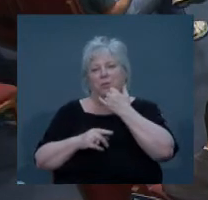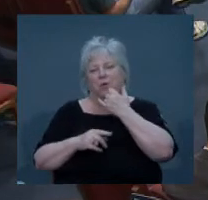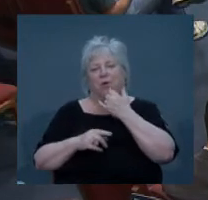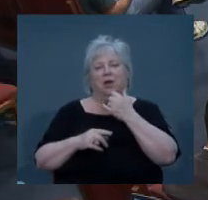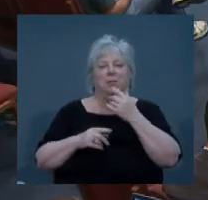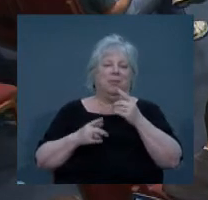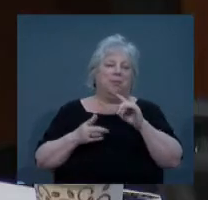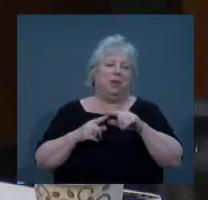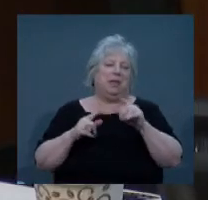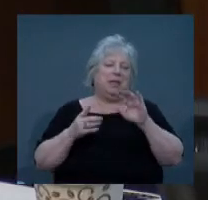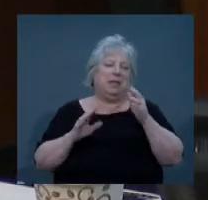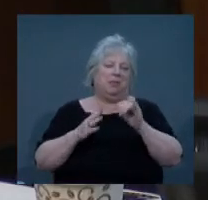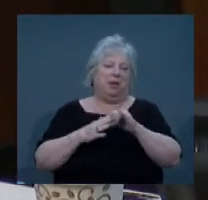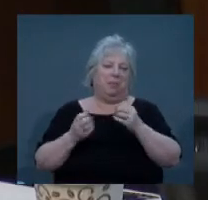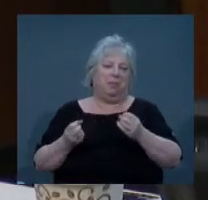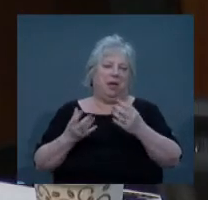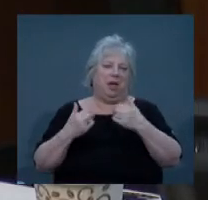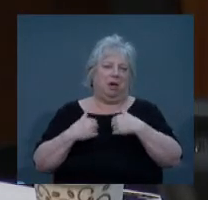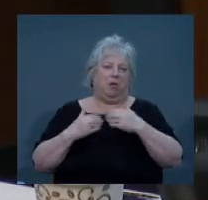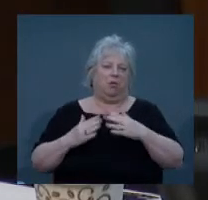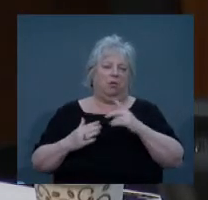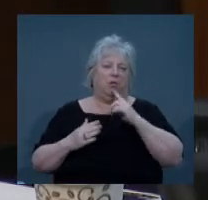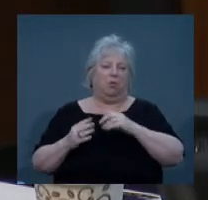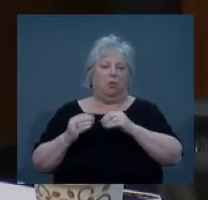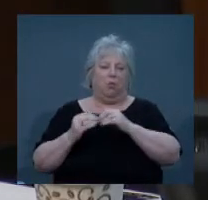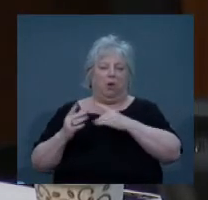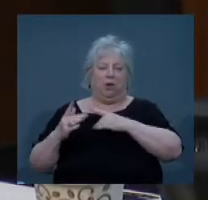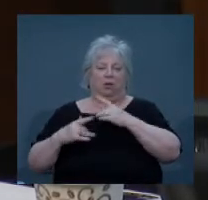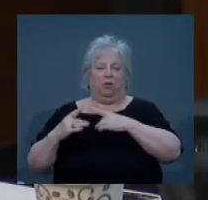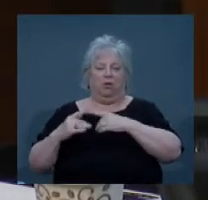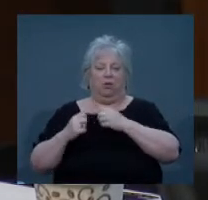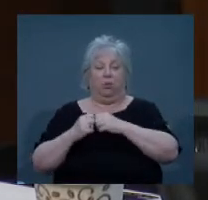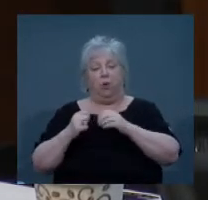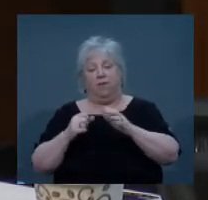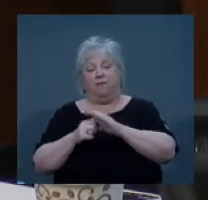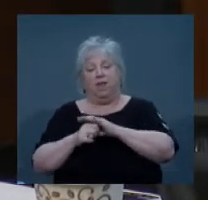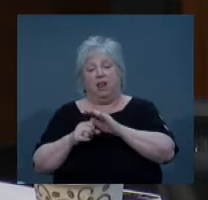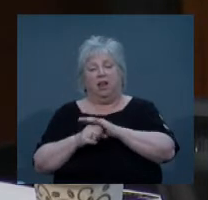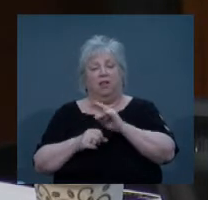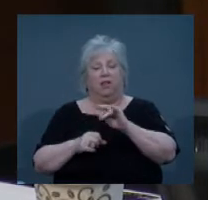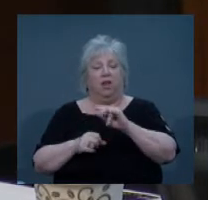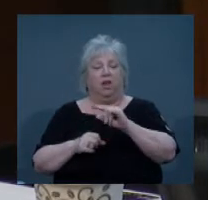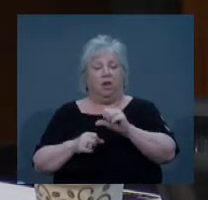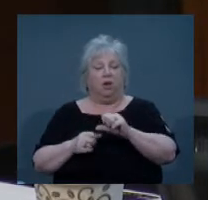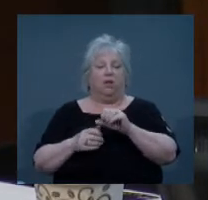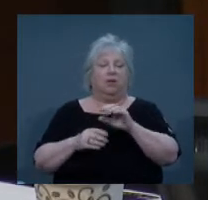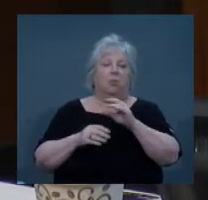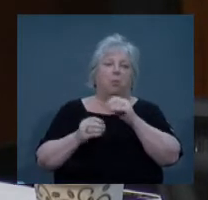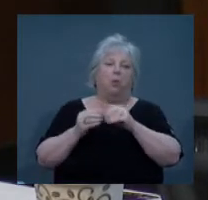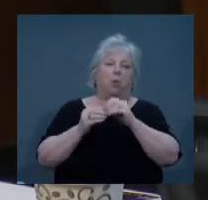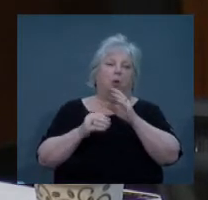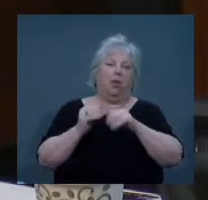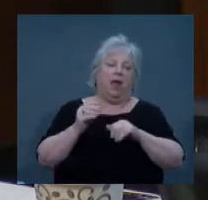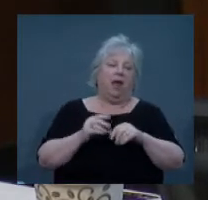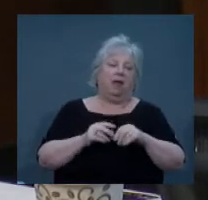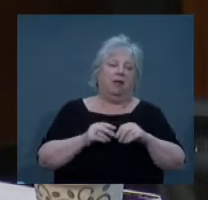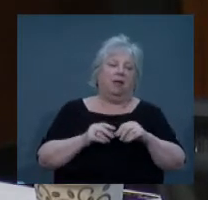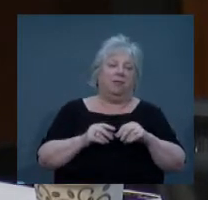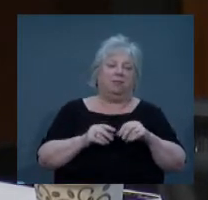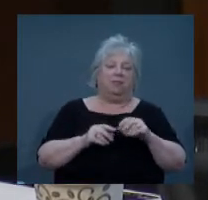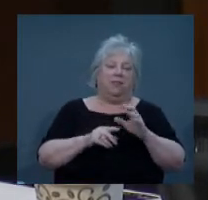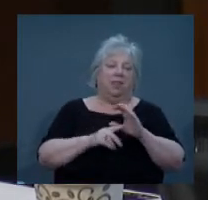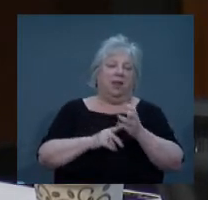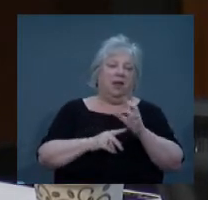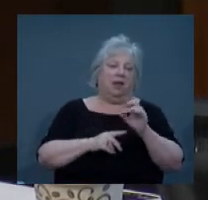these owners are more concerned with filling these units than they are the conditions of these units. And Tom, to the extent